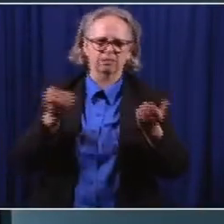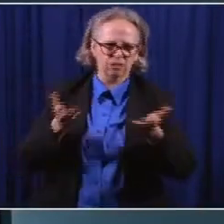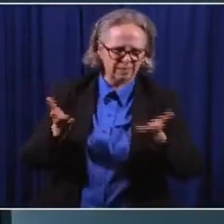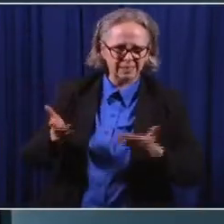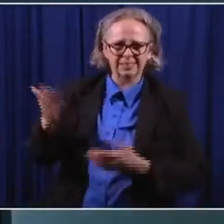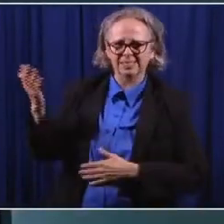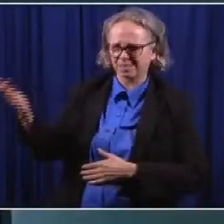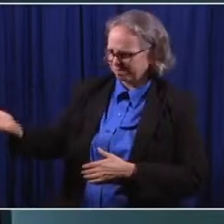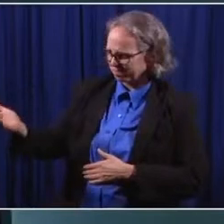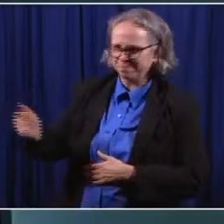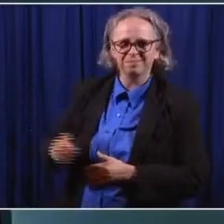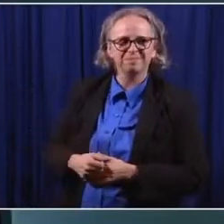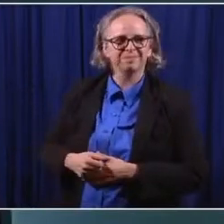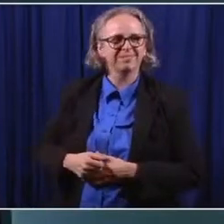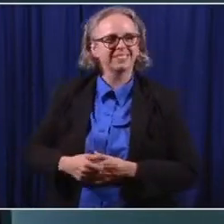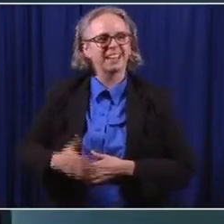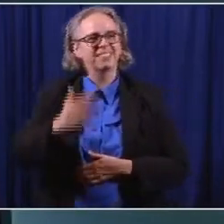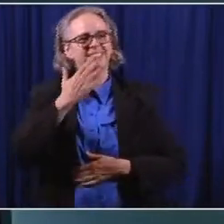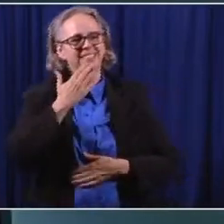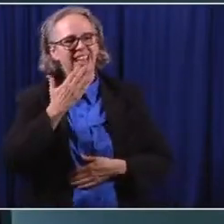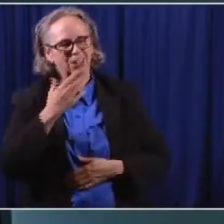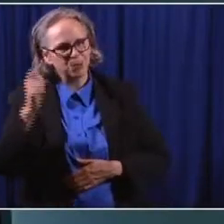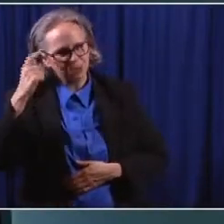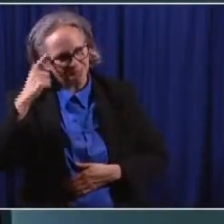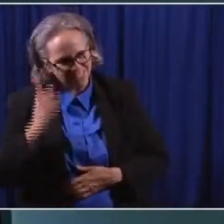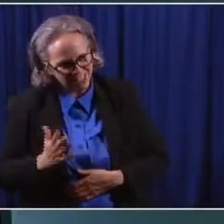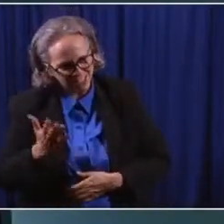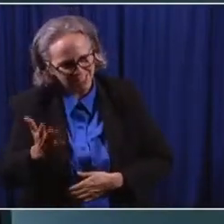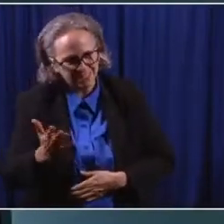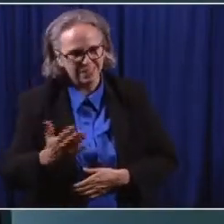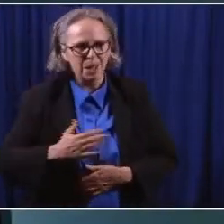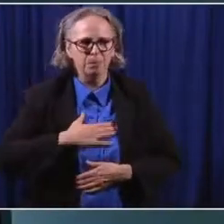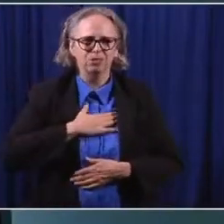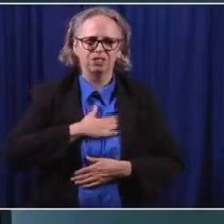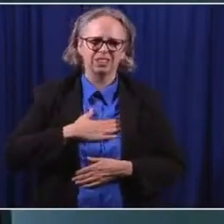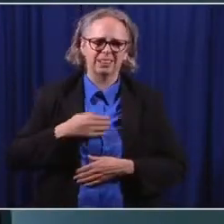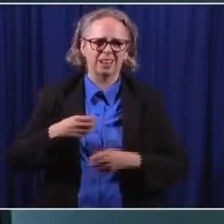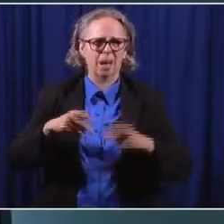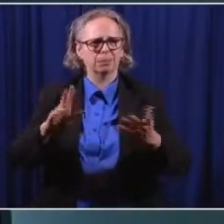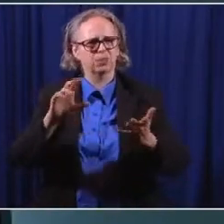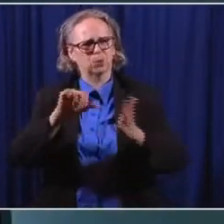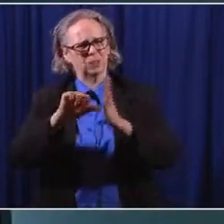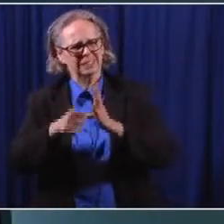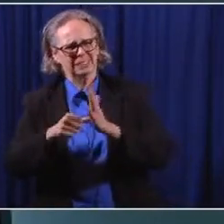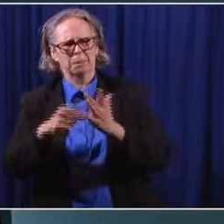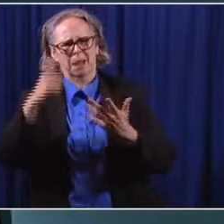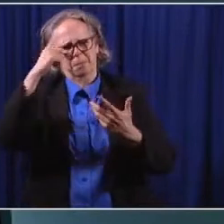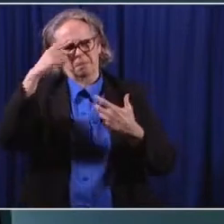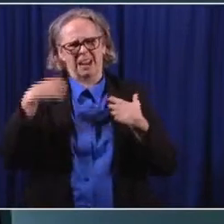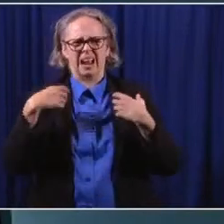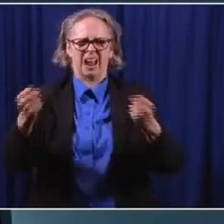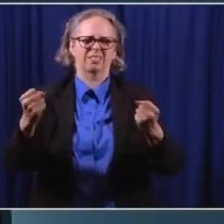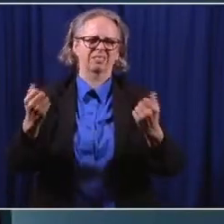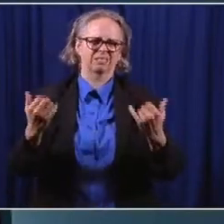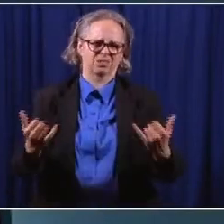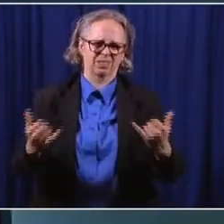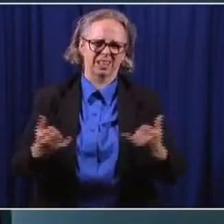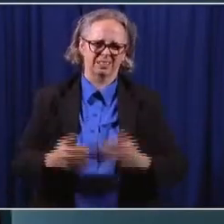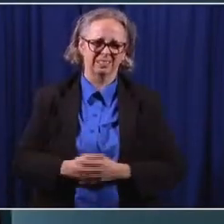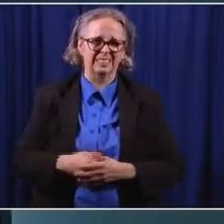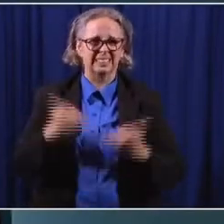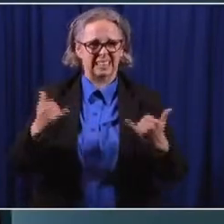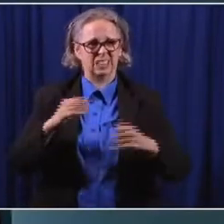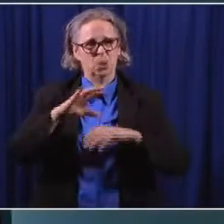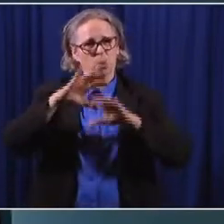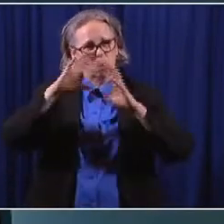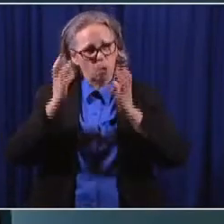giving us a chance to talk about mental health again today. And it is World Suicide Prevention Day today, so it's an important day for us to